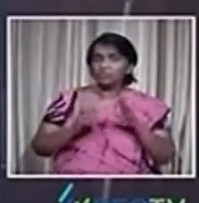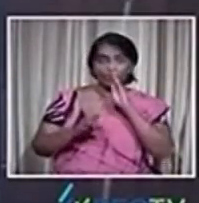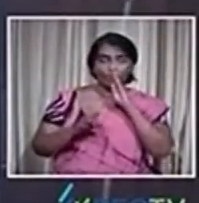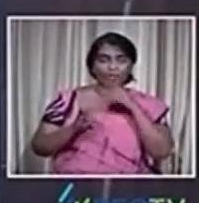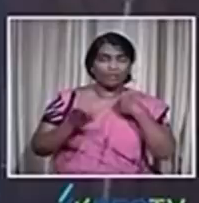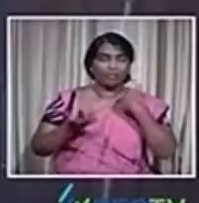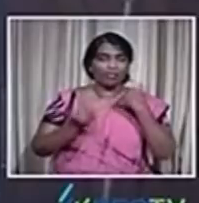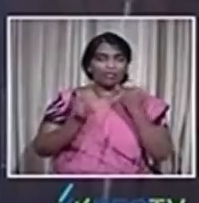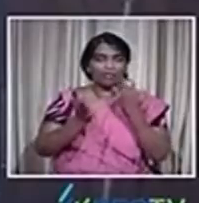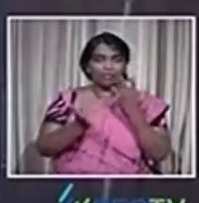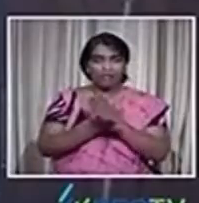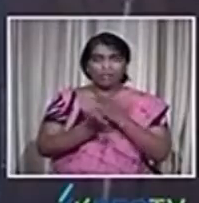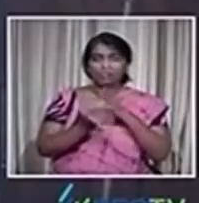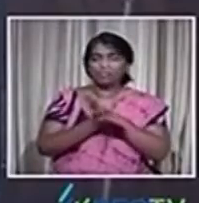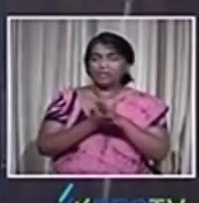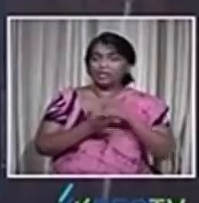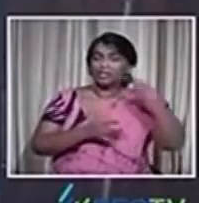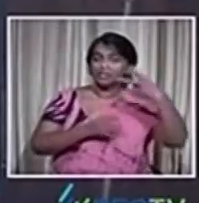find solutions to the crisis.